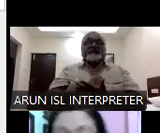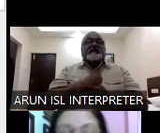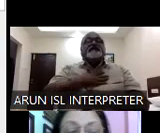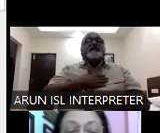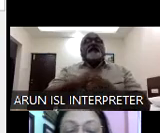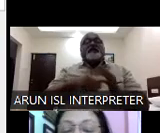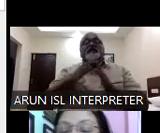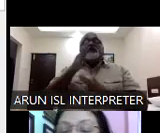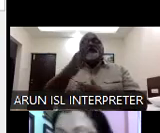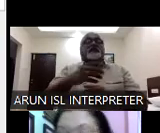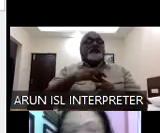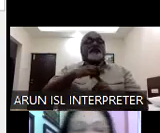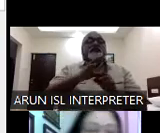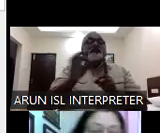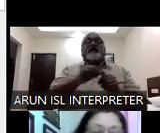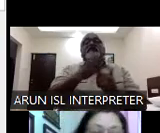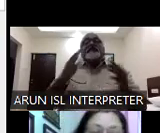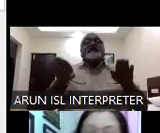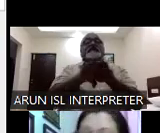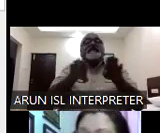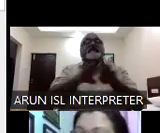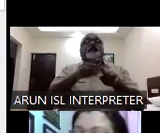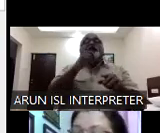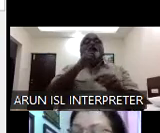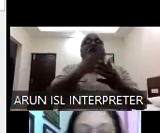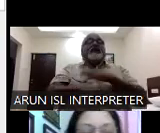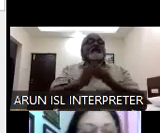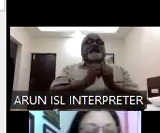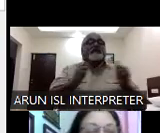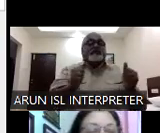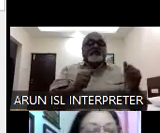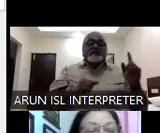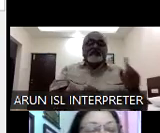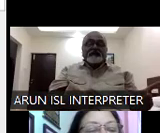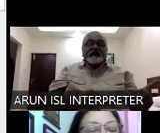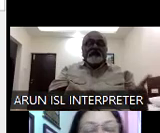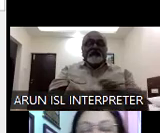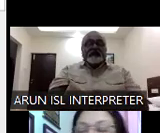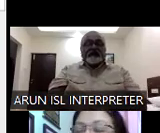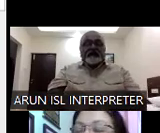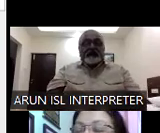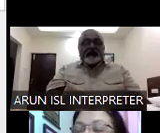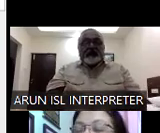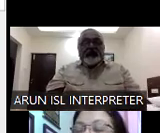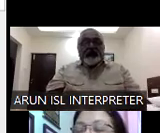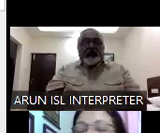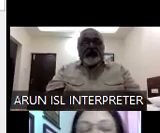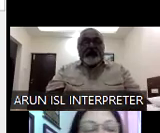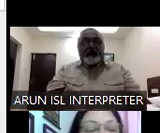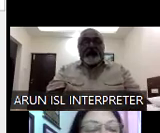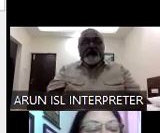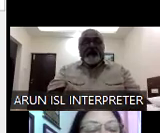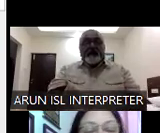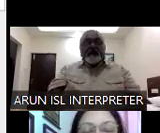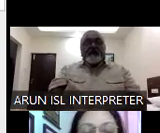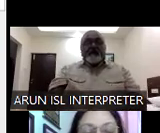person. So coming back, so micro, meso, macro. So these are the three levels of